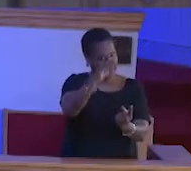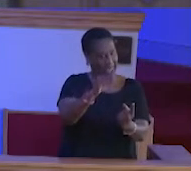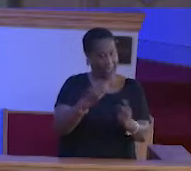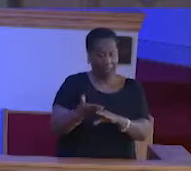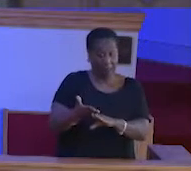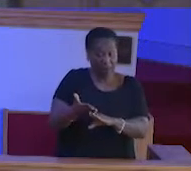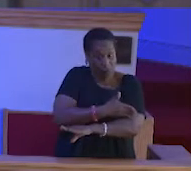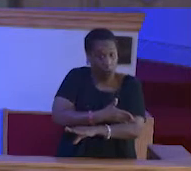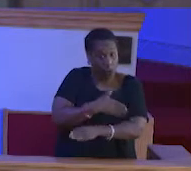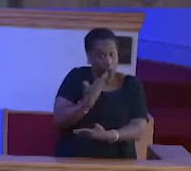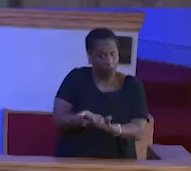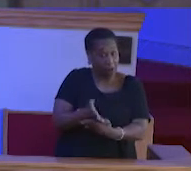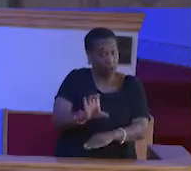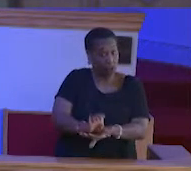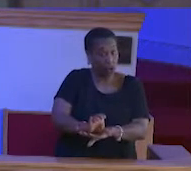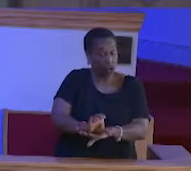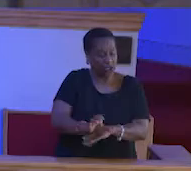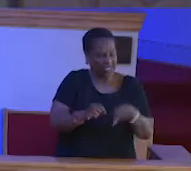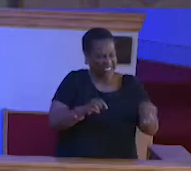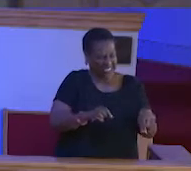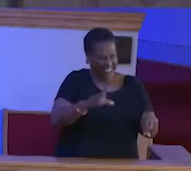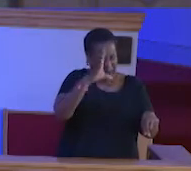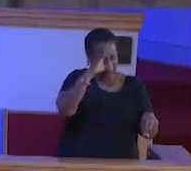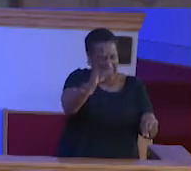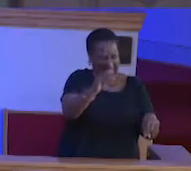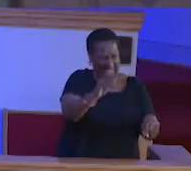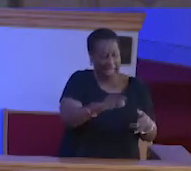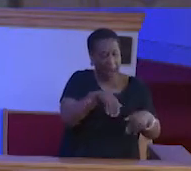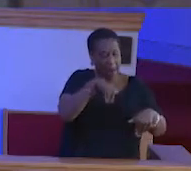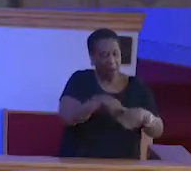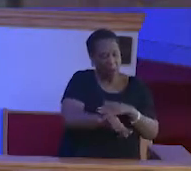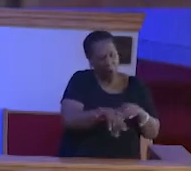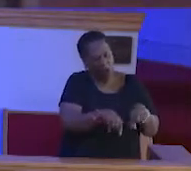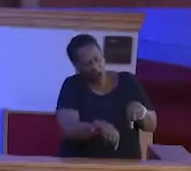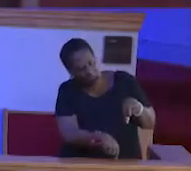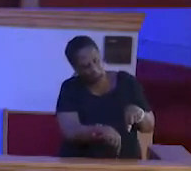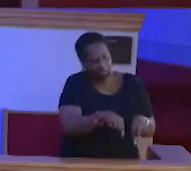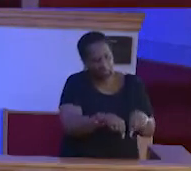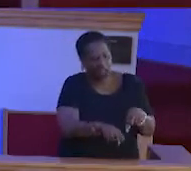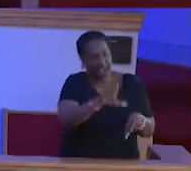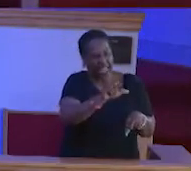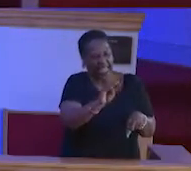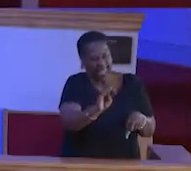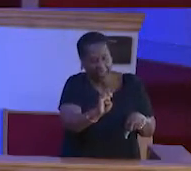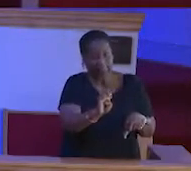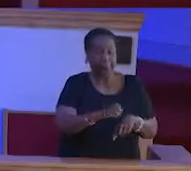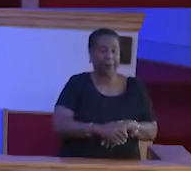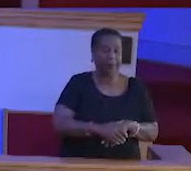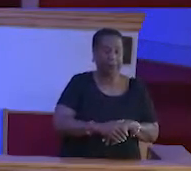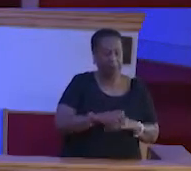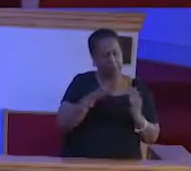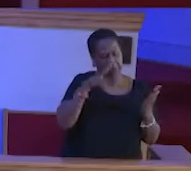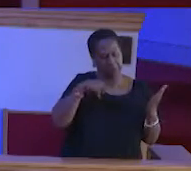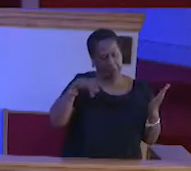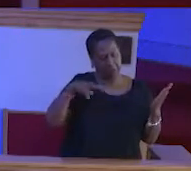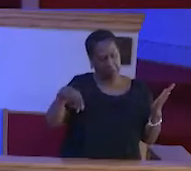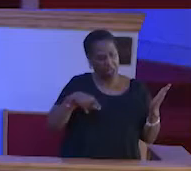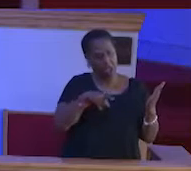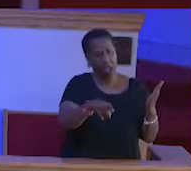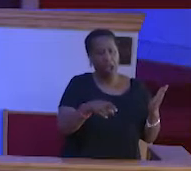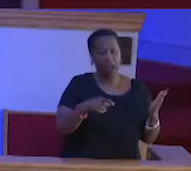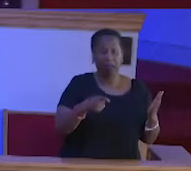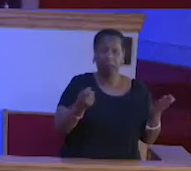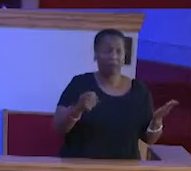get to church who is born lame. Text says later in the pericope, for better